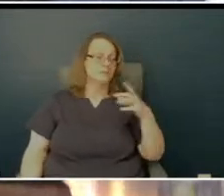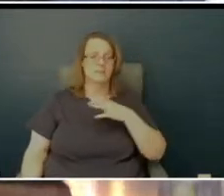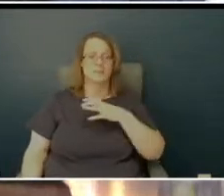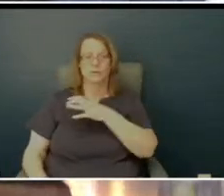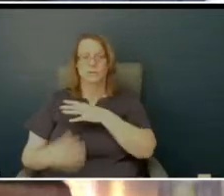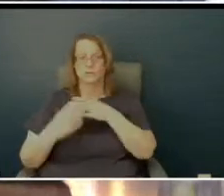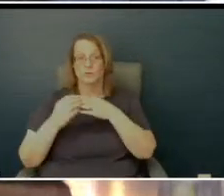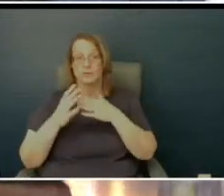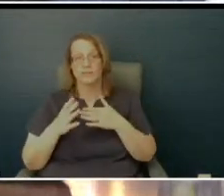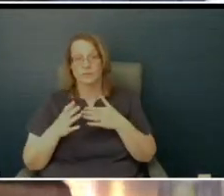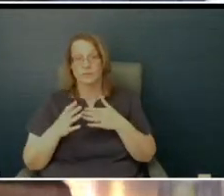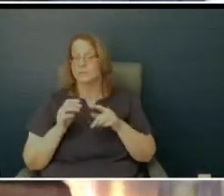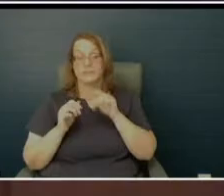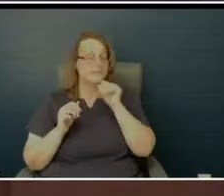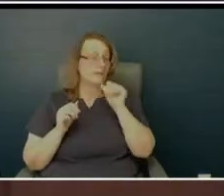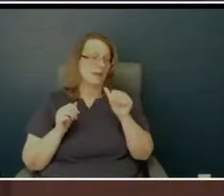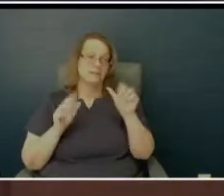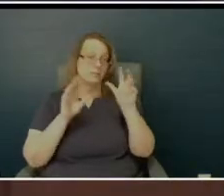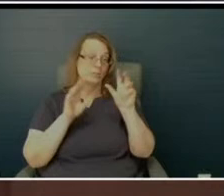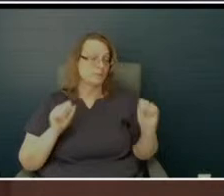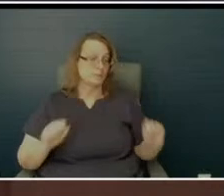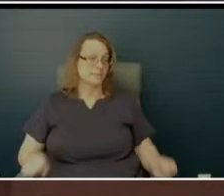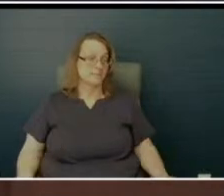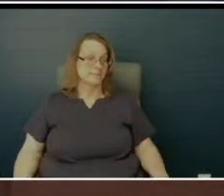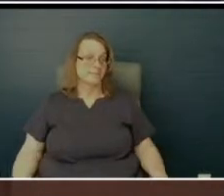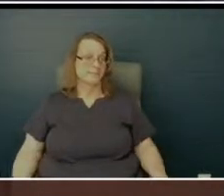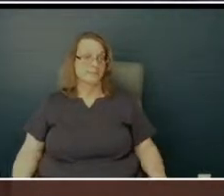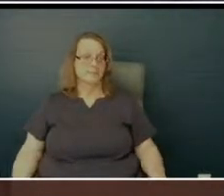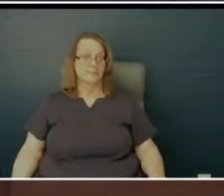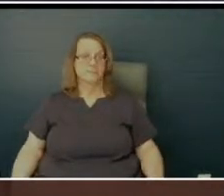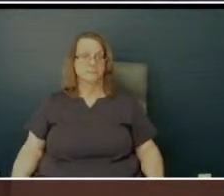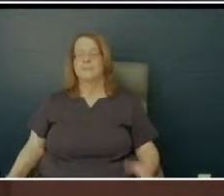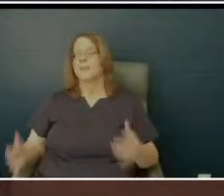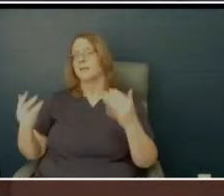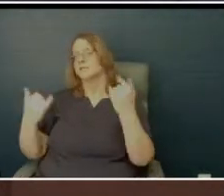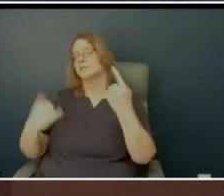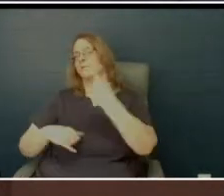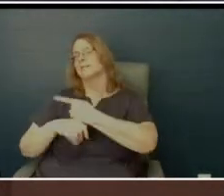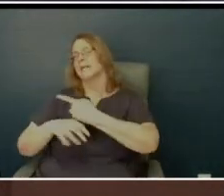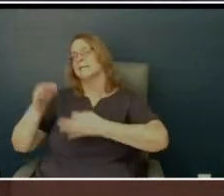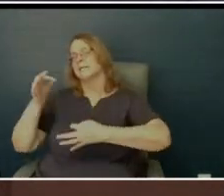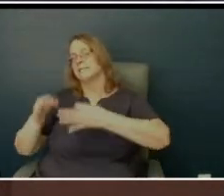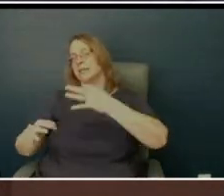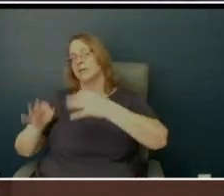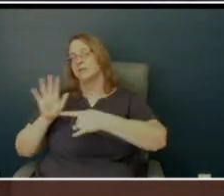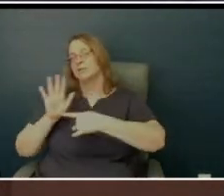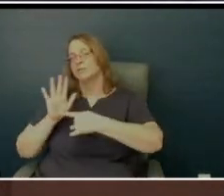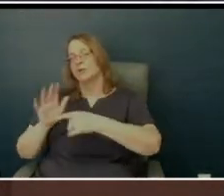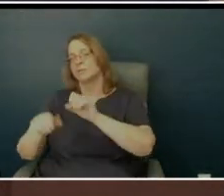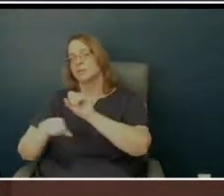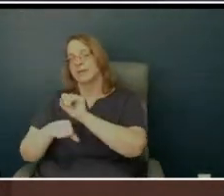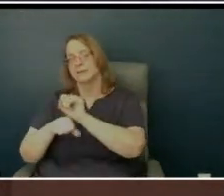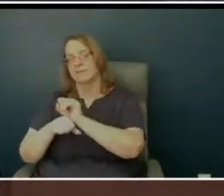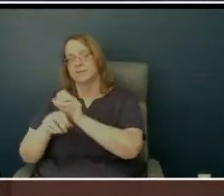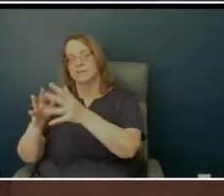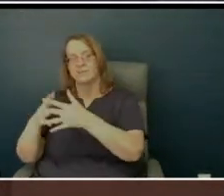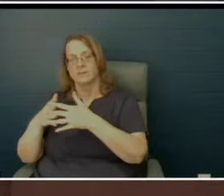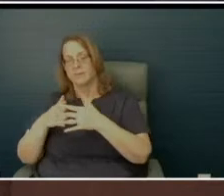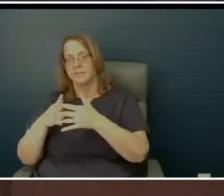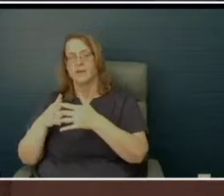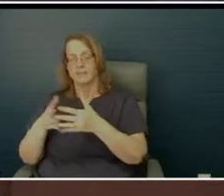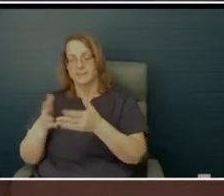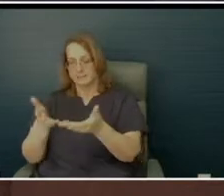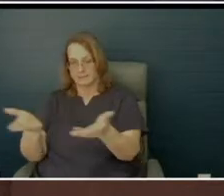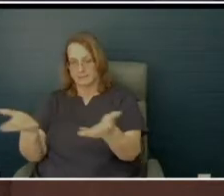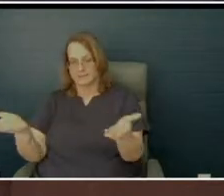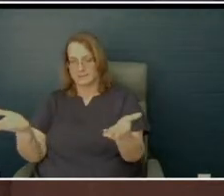to the president that day. So in today's hearing, showcase the efforts of the Americans before us to stand up for